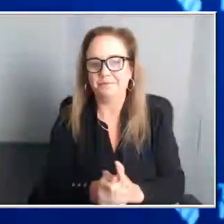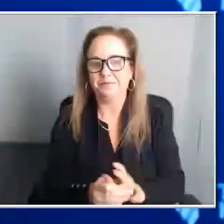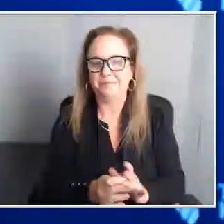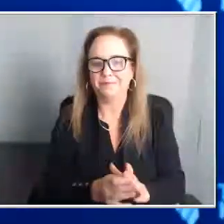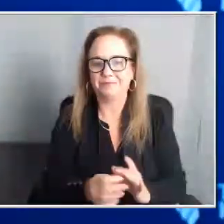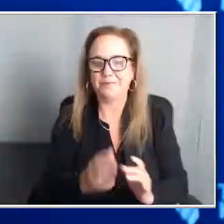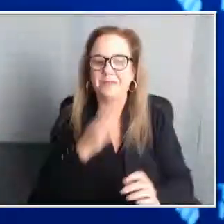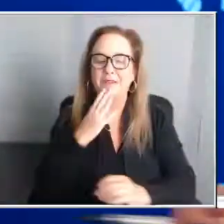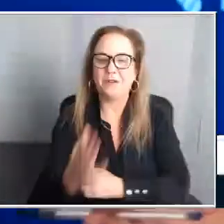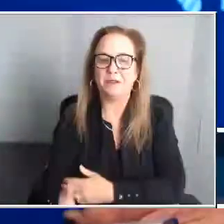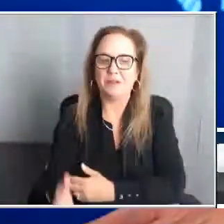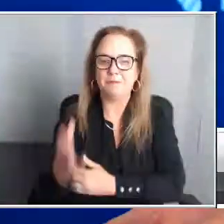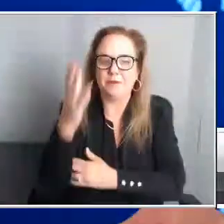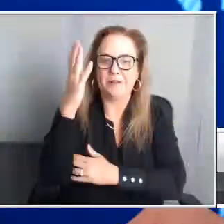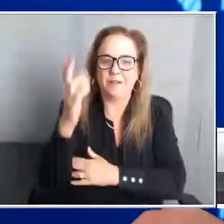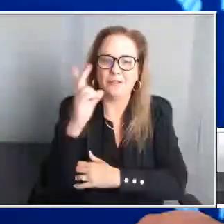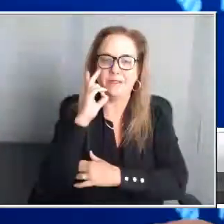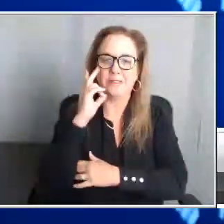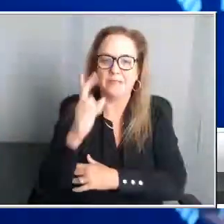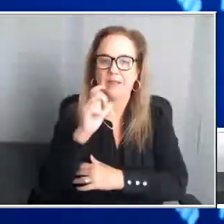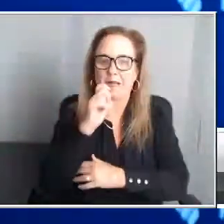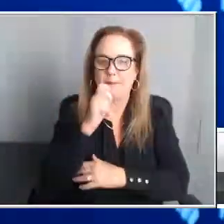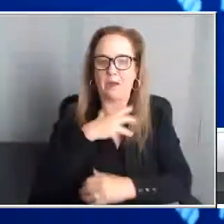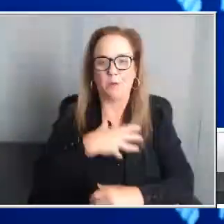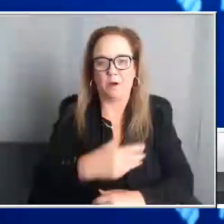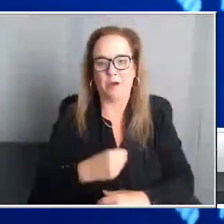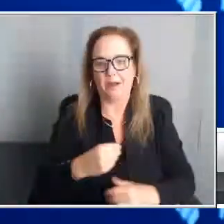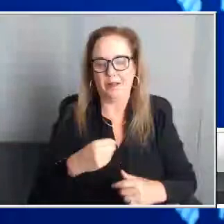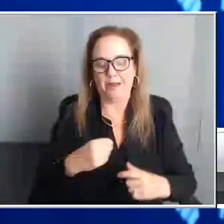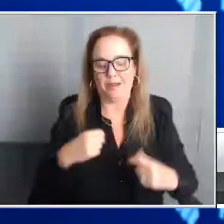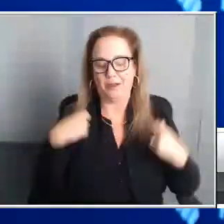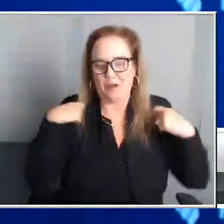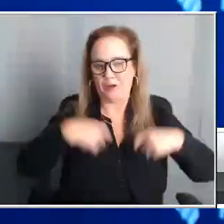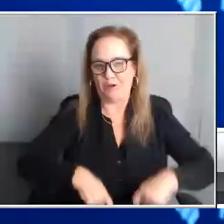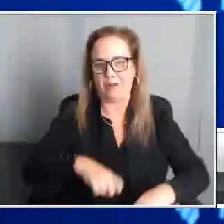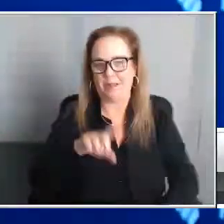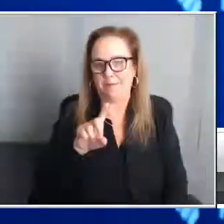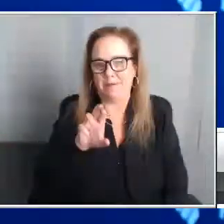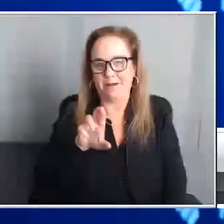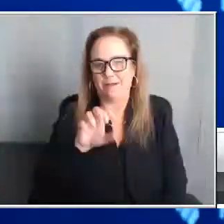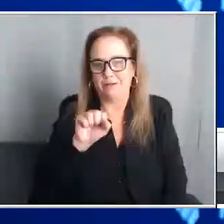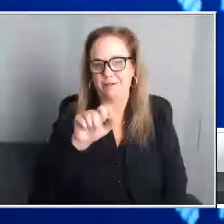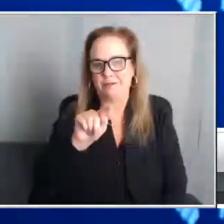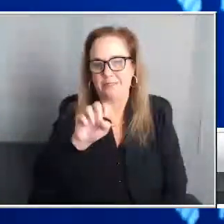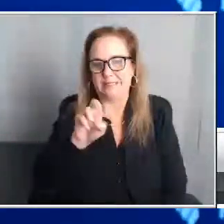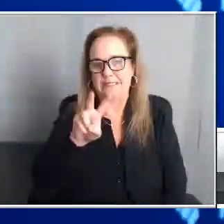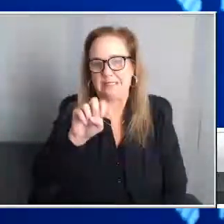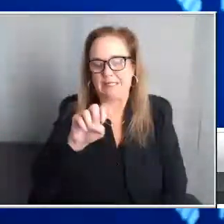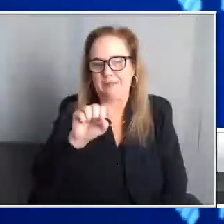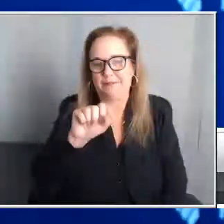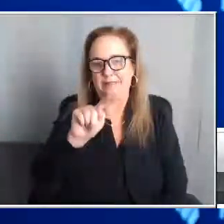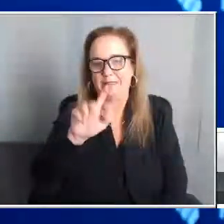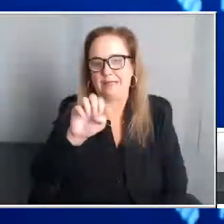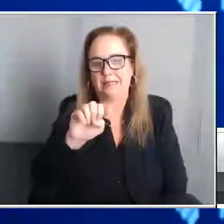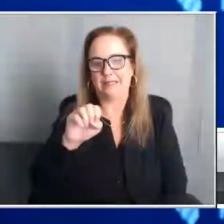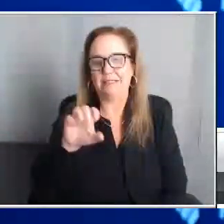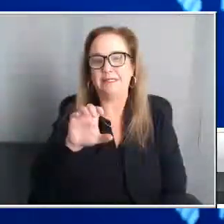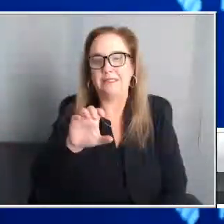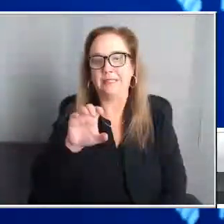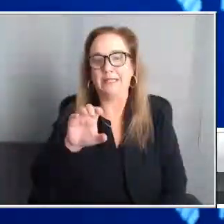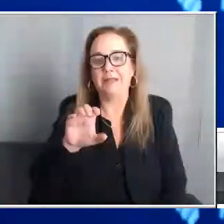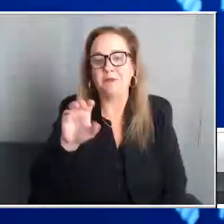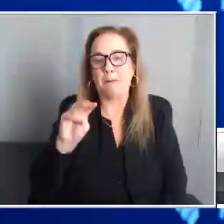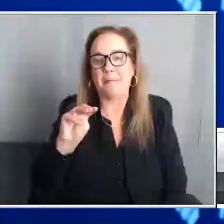Good morning. As you can see, I'm not wearing a white coat. I'm certainly not Dr. Steve Stites, the Chief Medical Officer at the University of Kansas Health